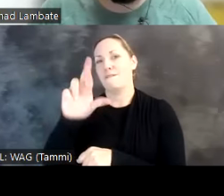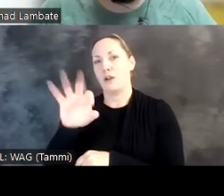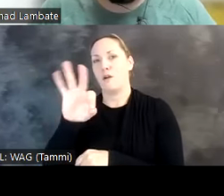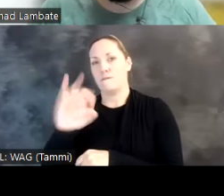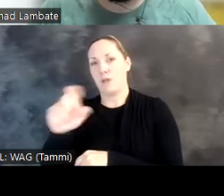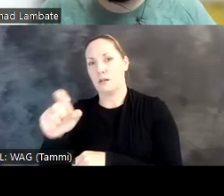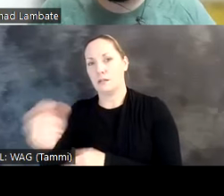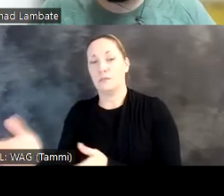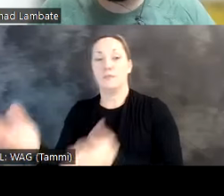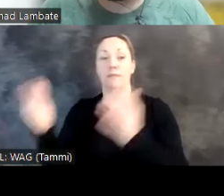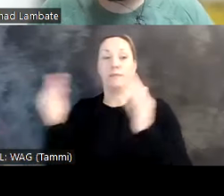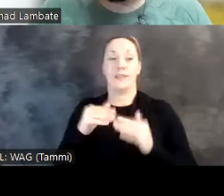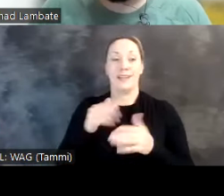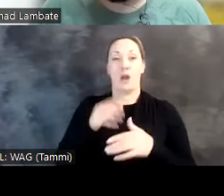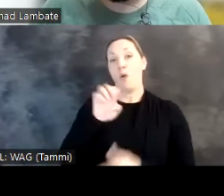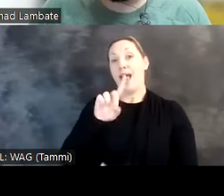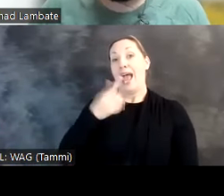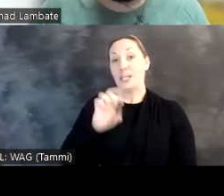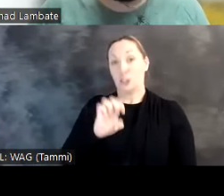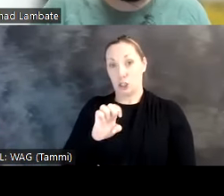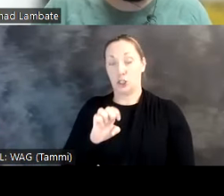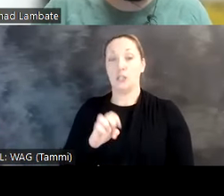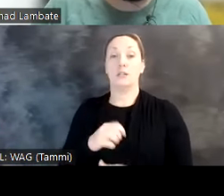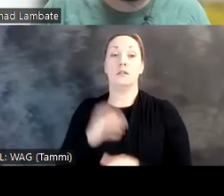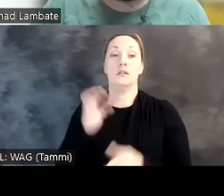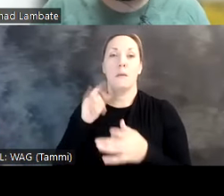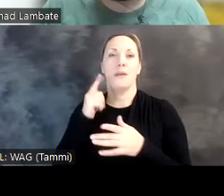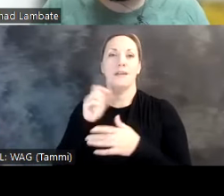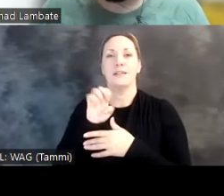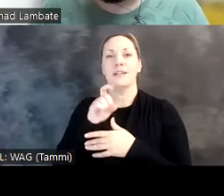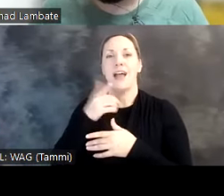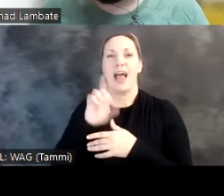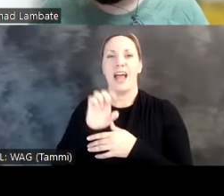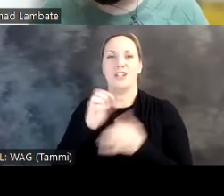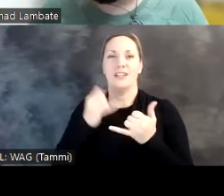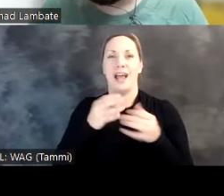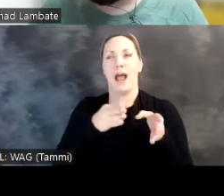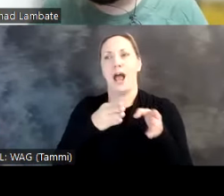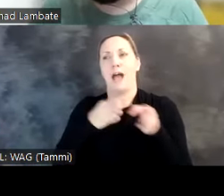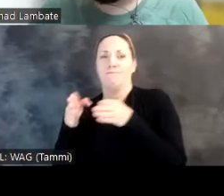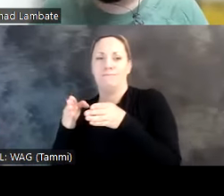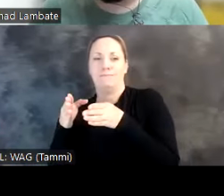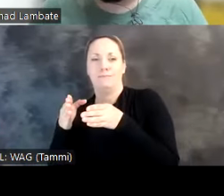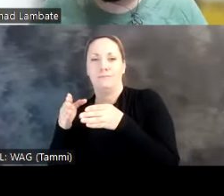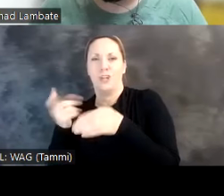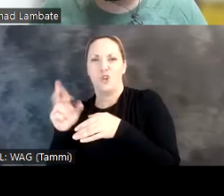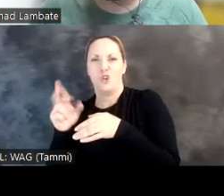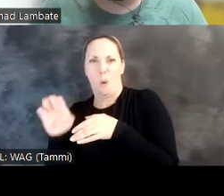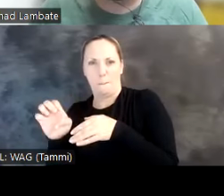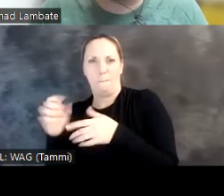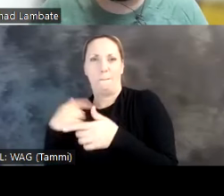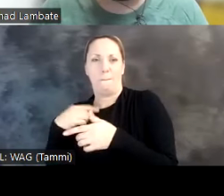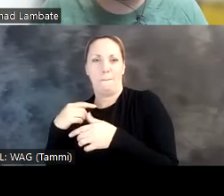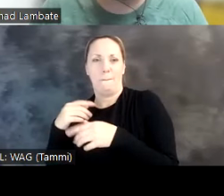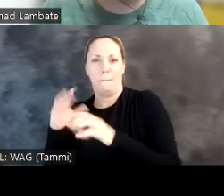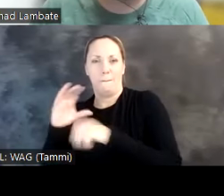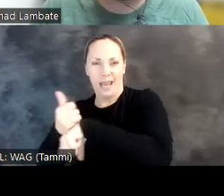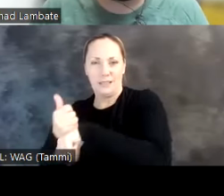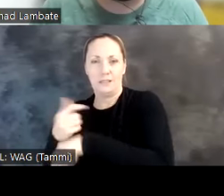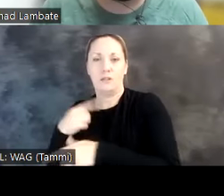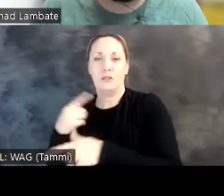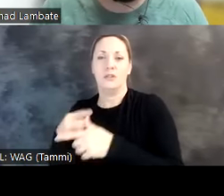Coming to the Edge browser, it is since Edge is now shifted to a Chromium-based browser, so it will be similar to how it